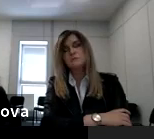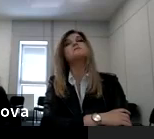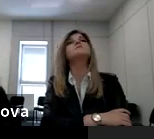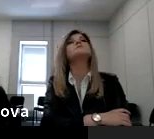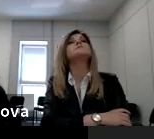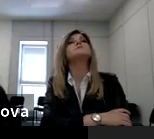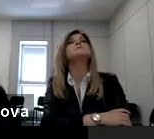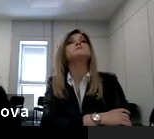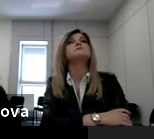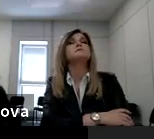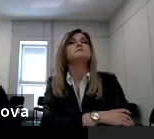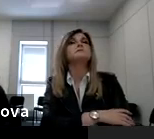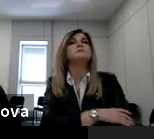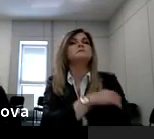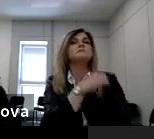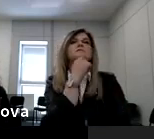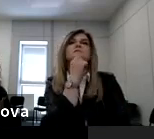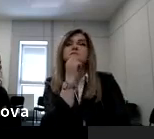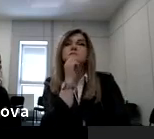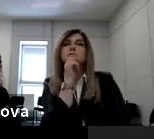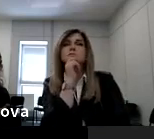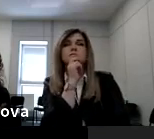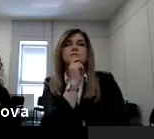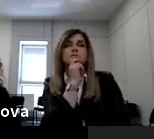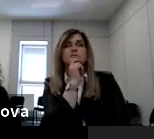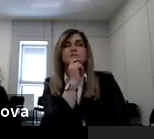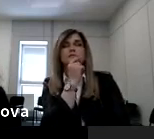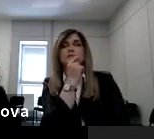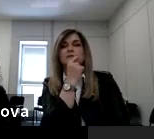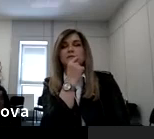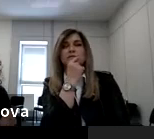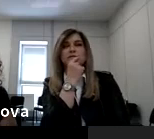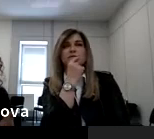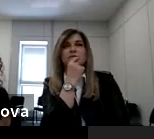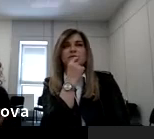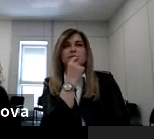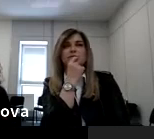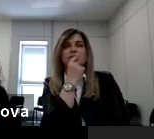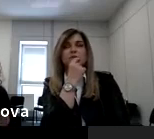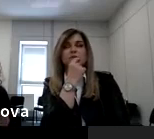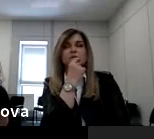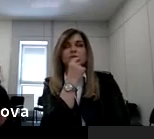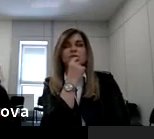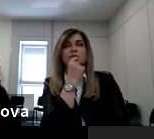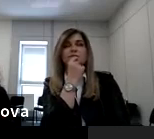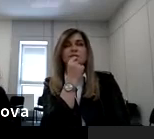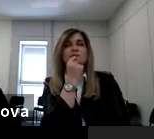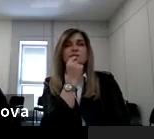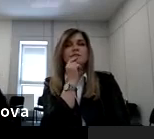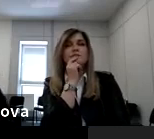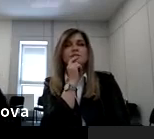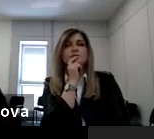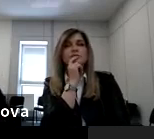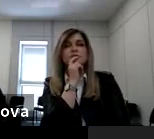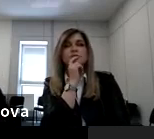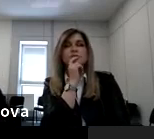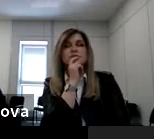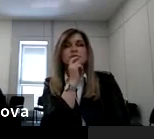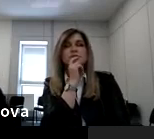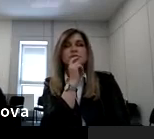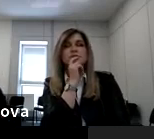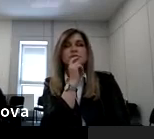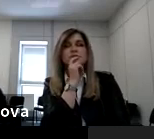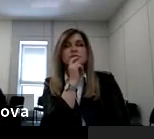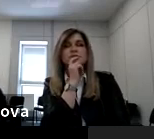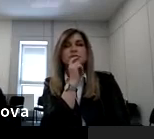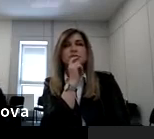with the several types, not several, but with all types of optics to check this out, with all